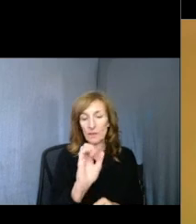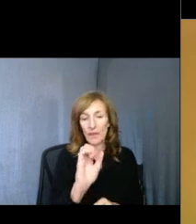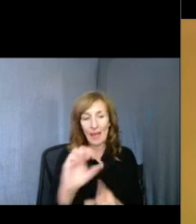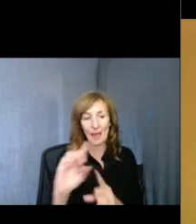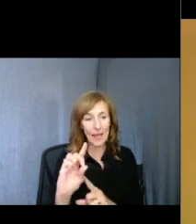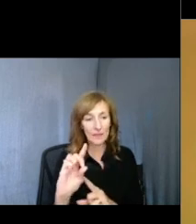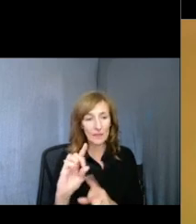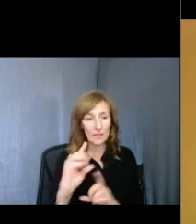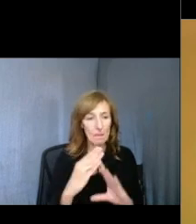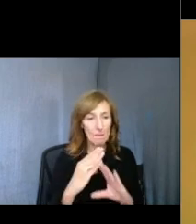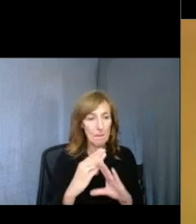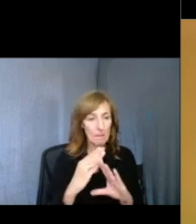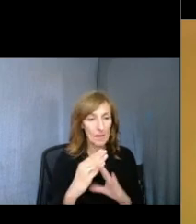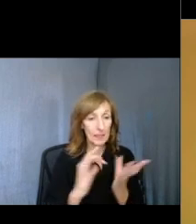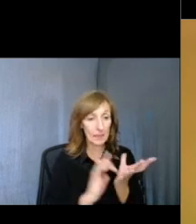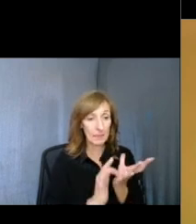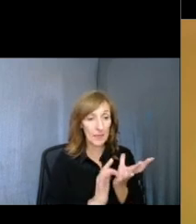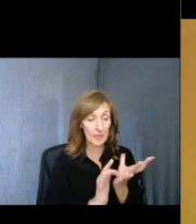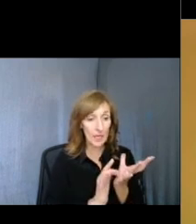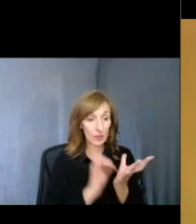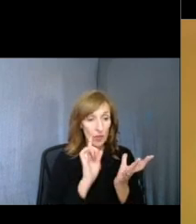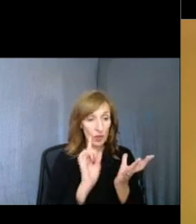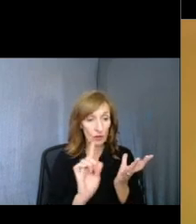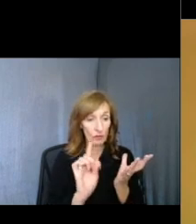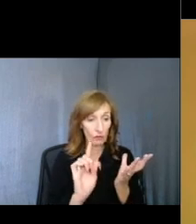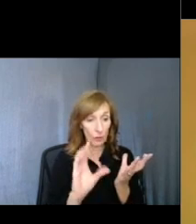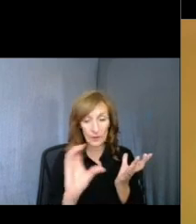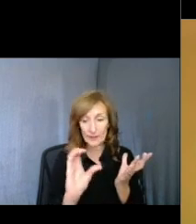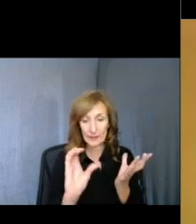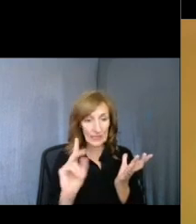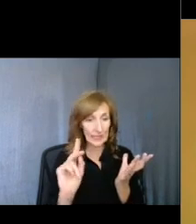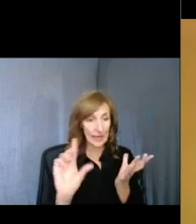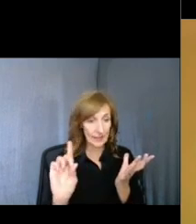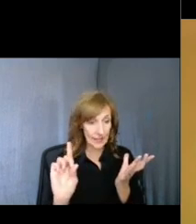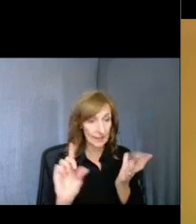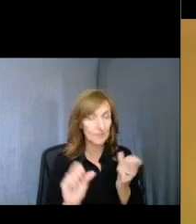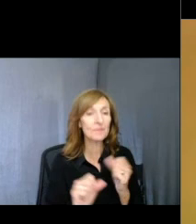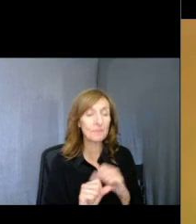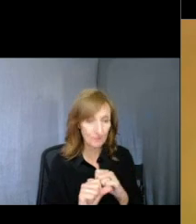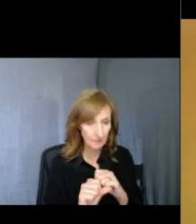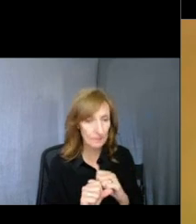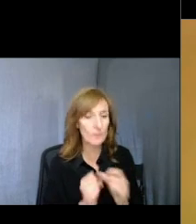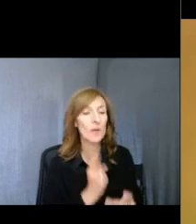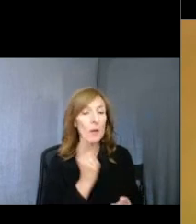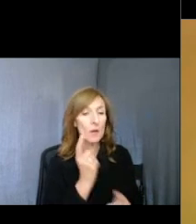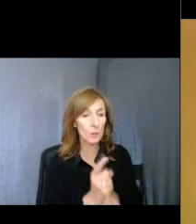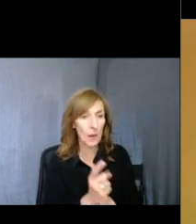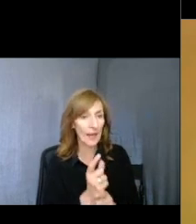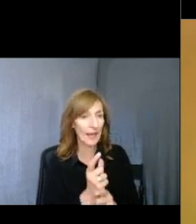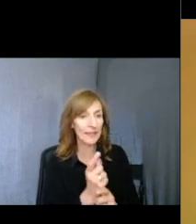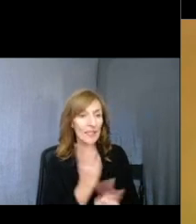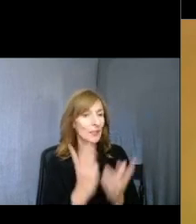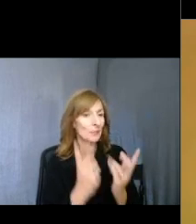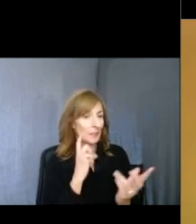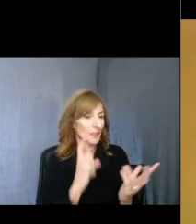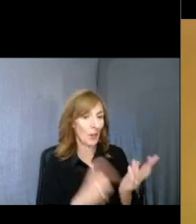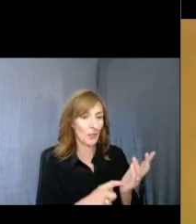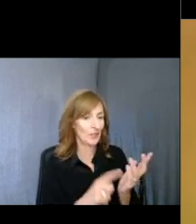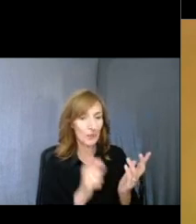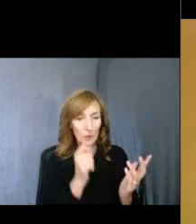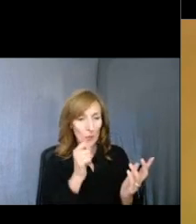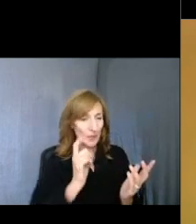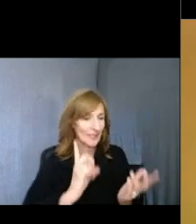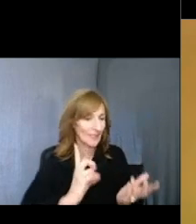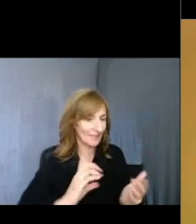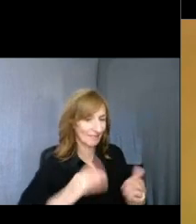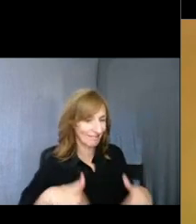disease? Right. You guys may have noticed that we didn't talk about that. And I would say a